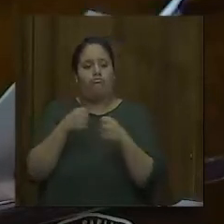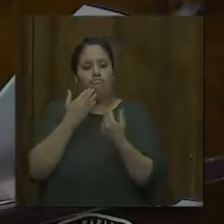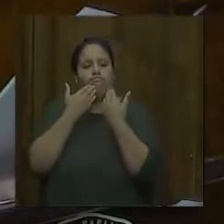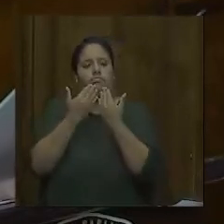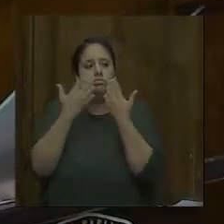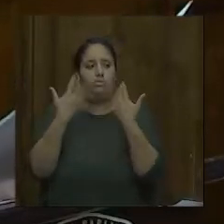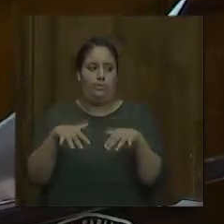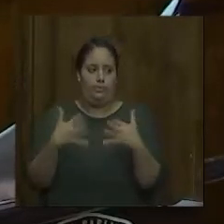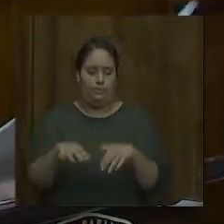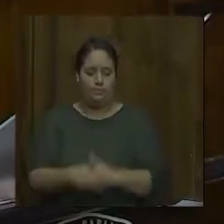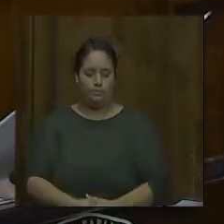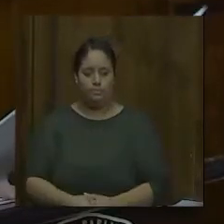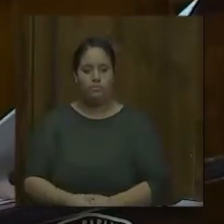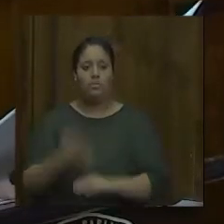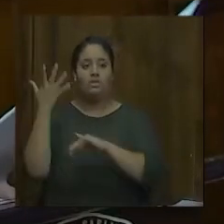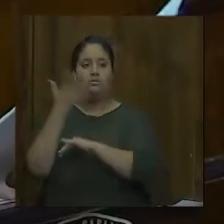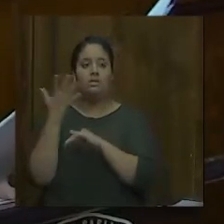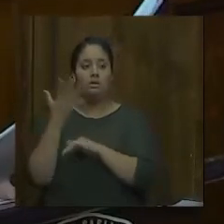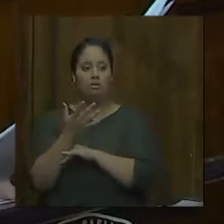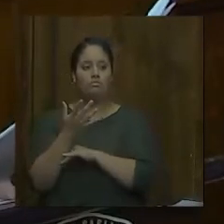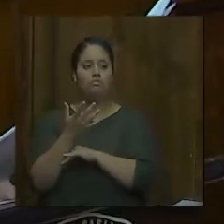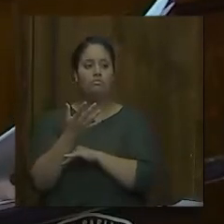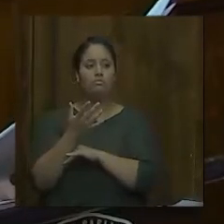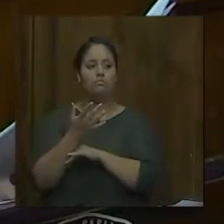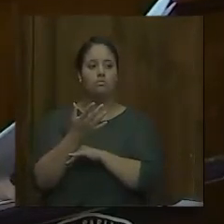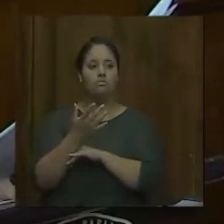thank them. Speaker, museumdienste sal